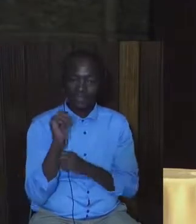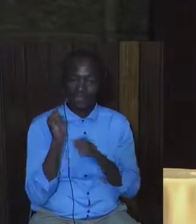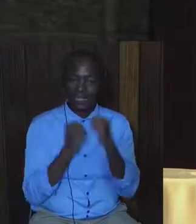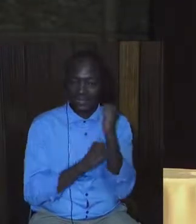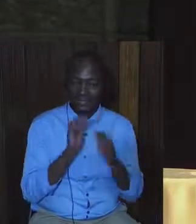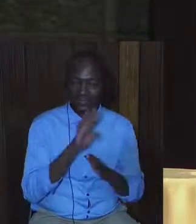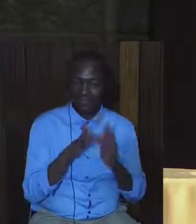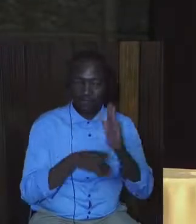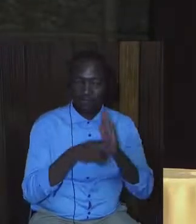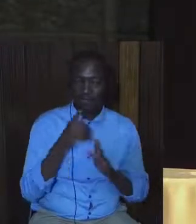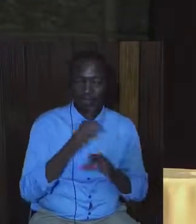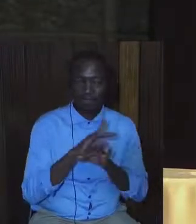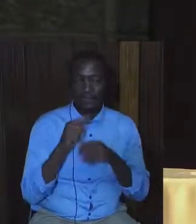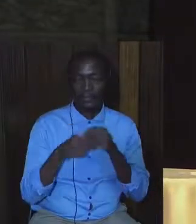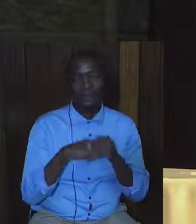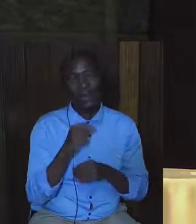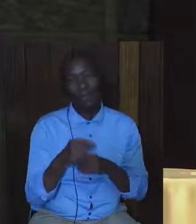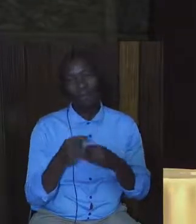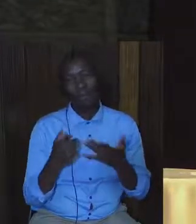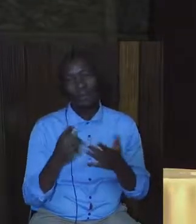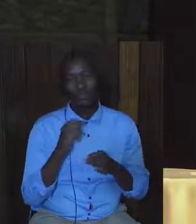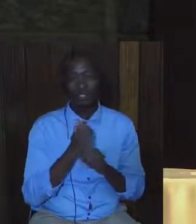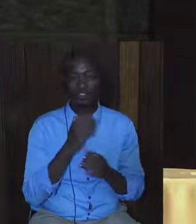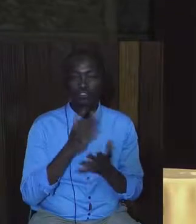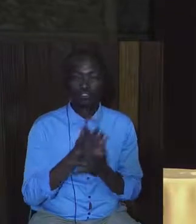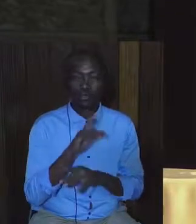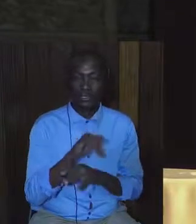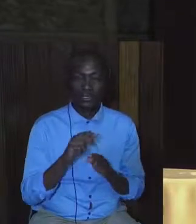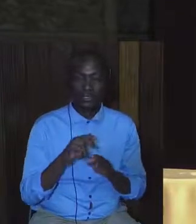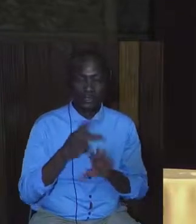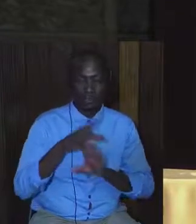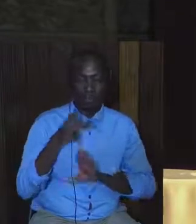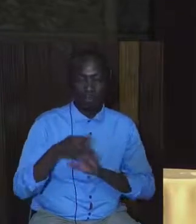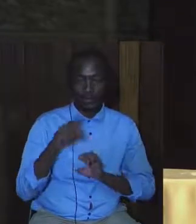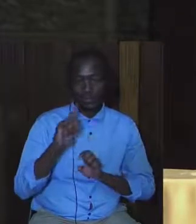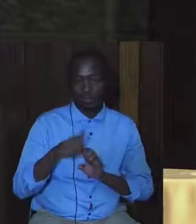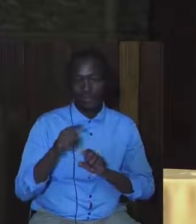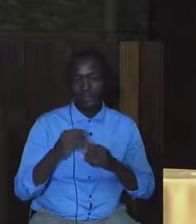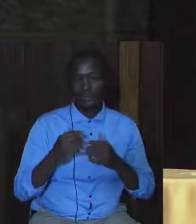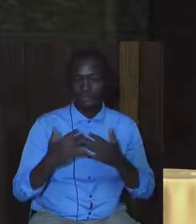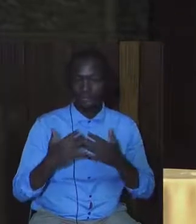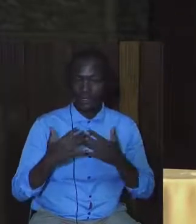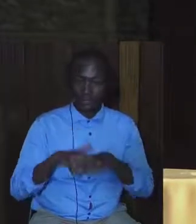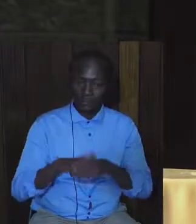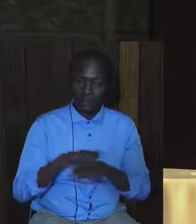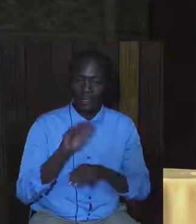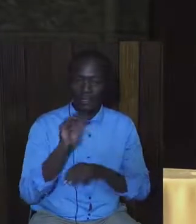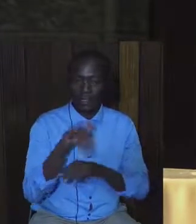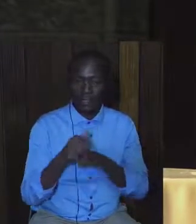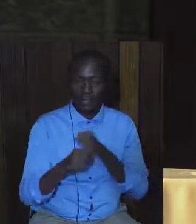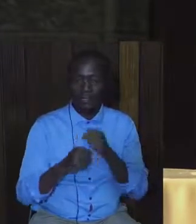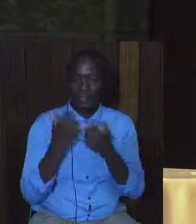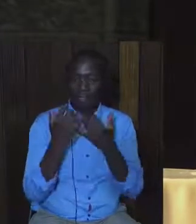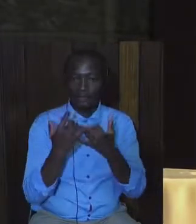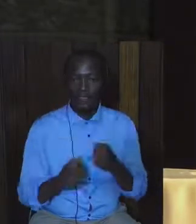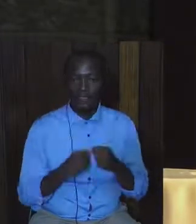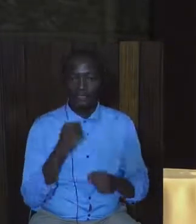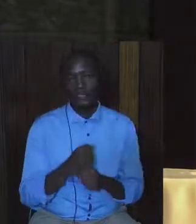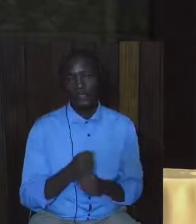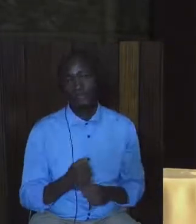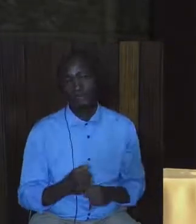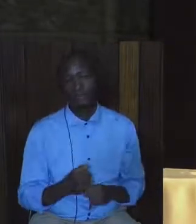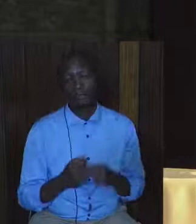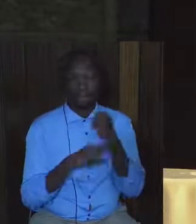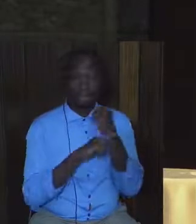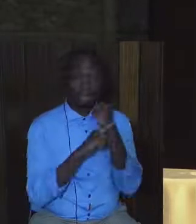Development with the intention of ensuring that the project will be implemented in the coming financial year. The last